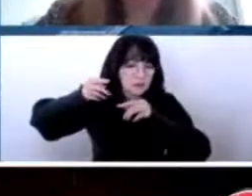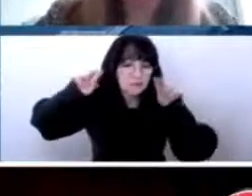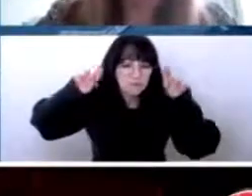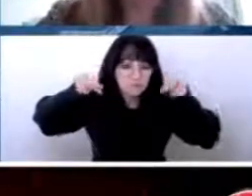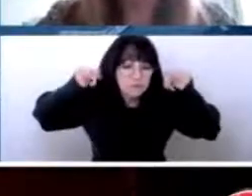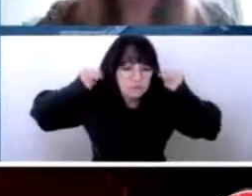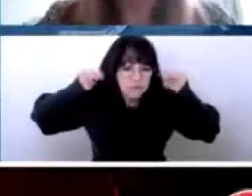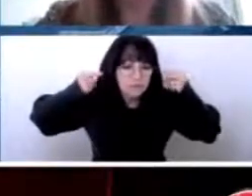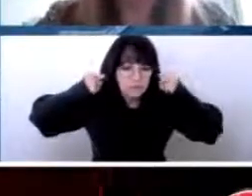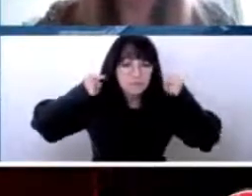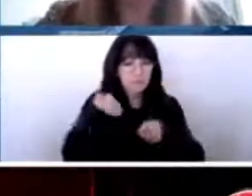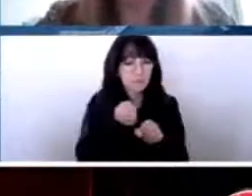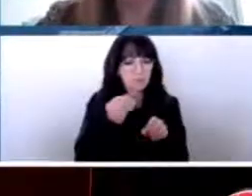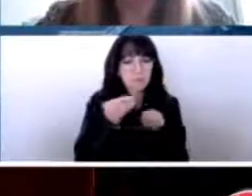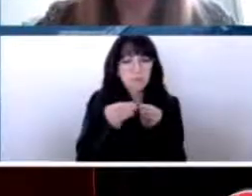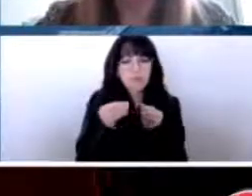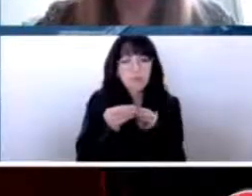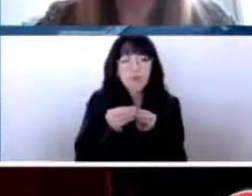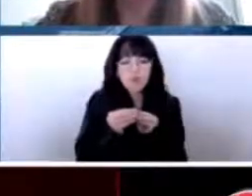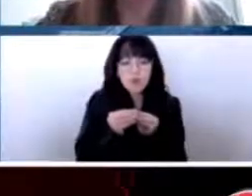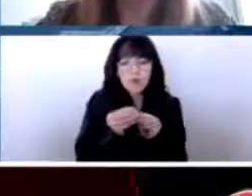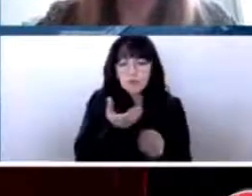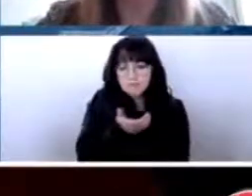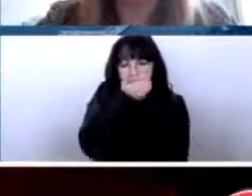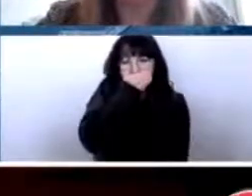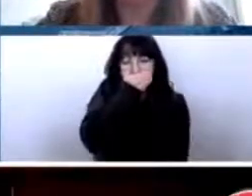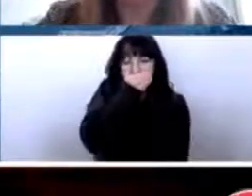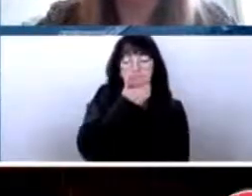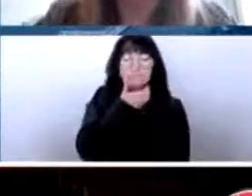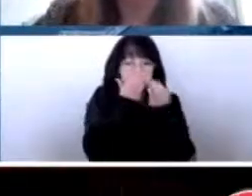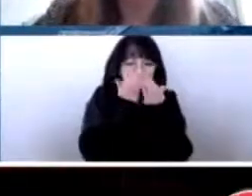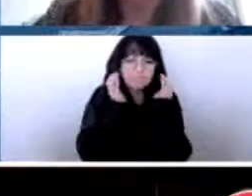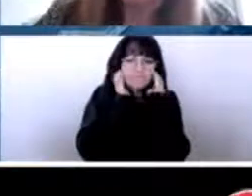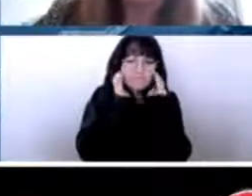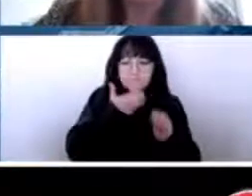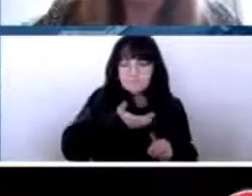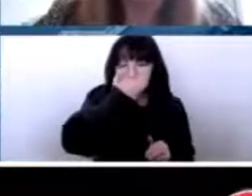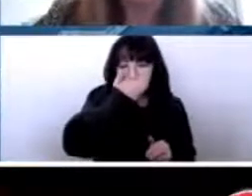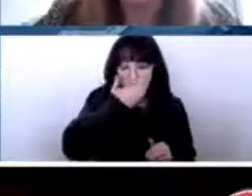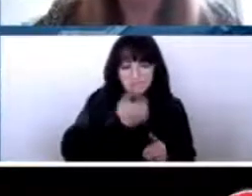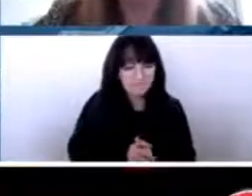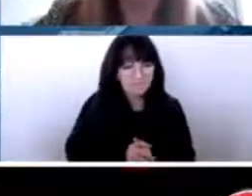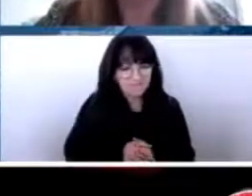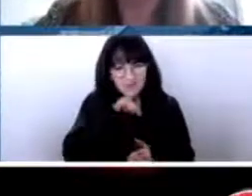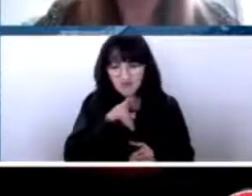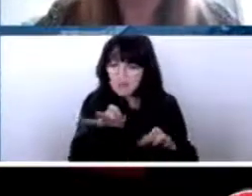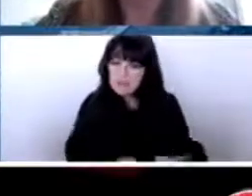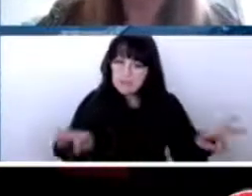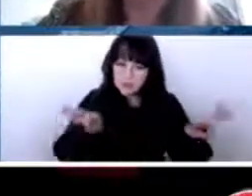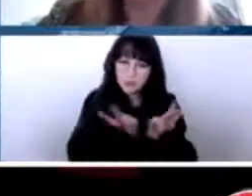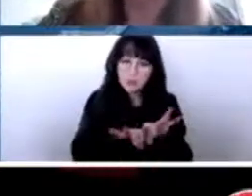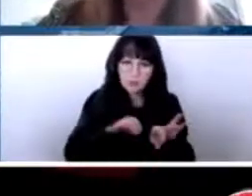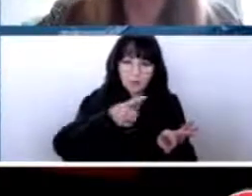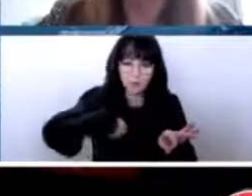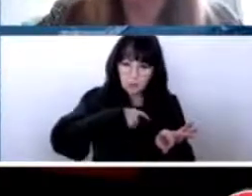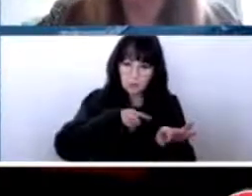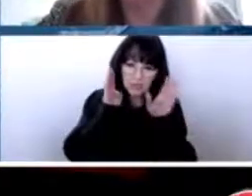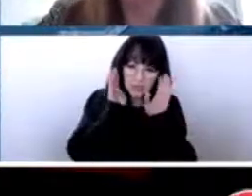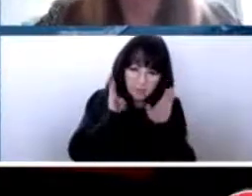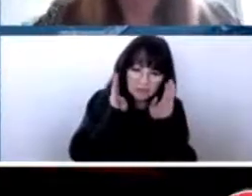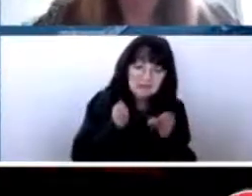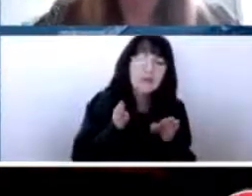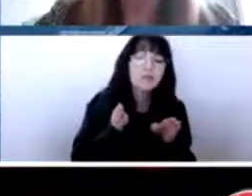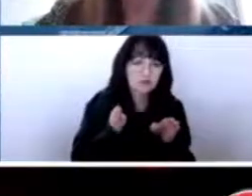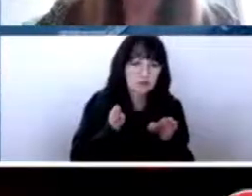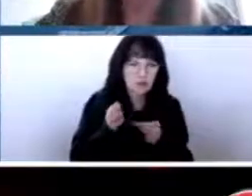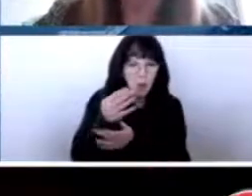straps. But it's really important that we're paying attention to these masks at this point, making sure that they're